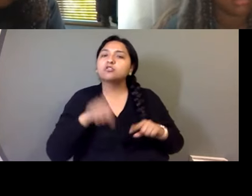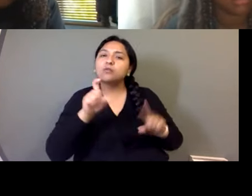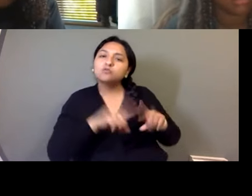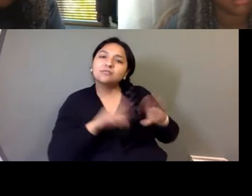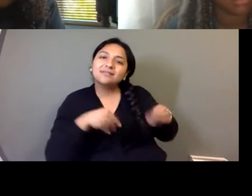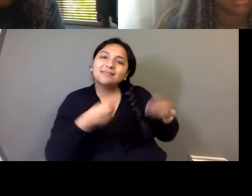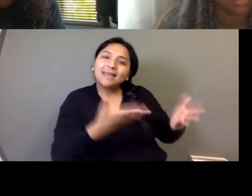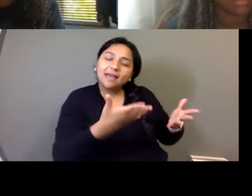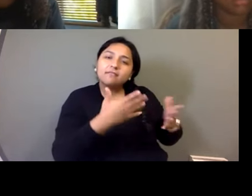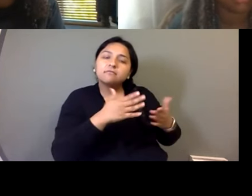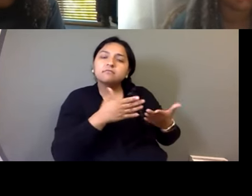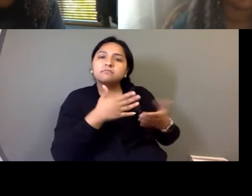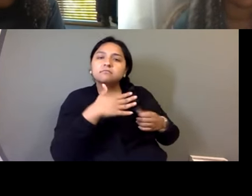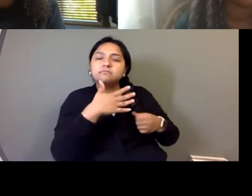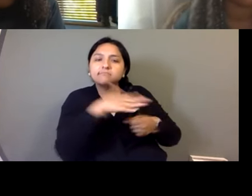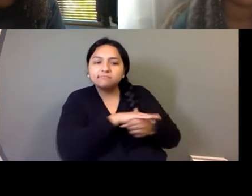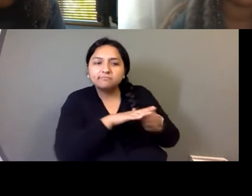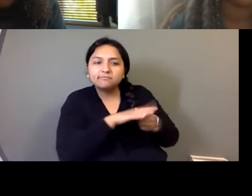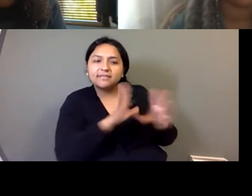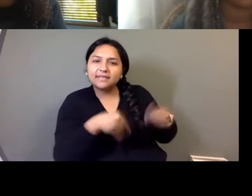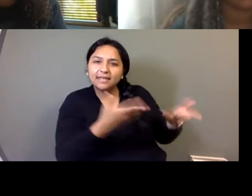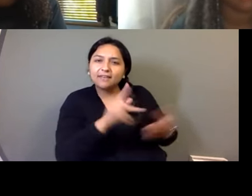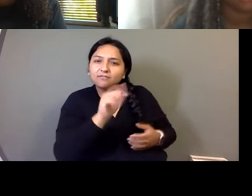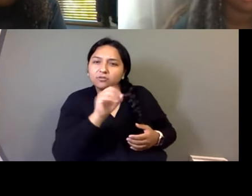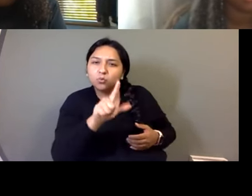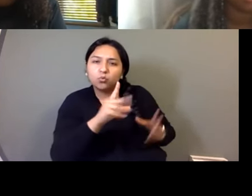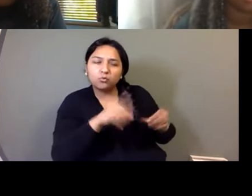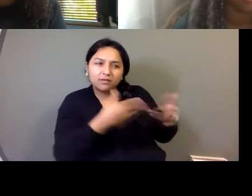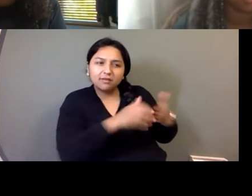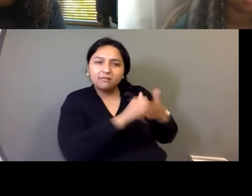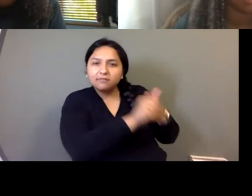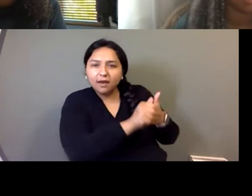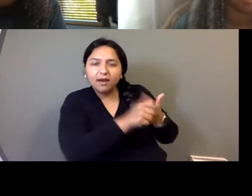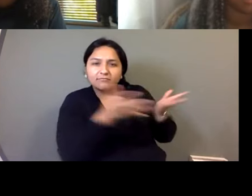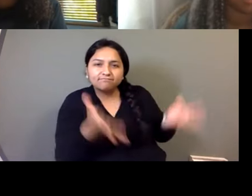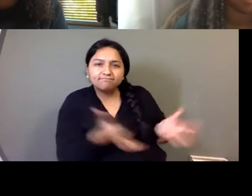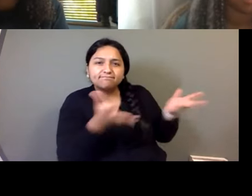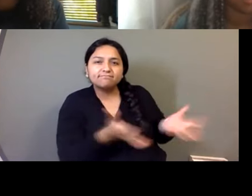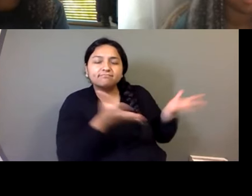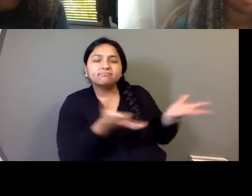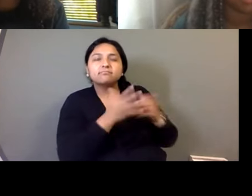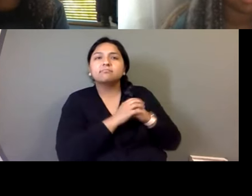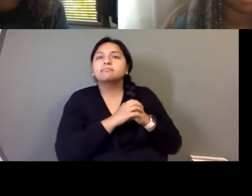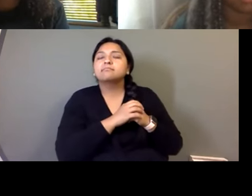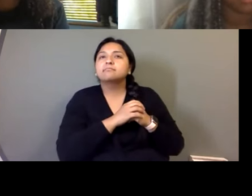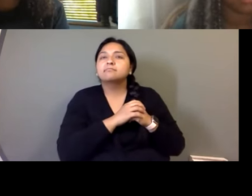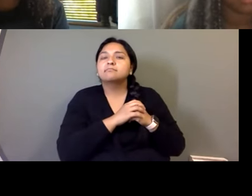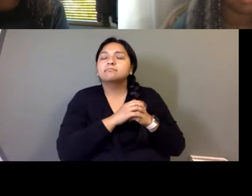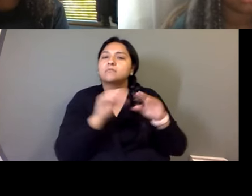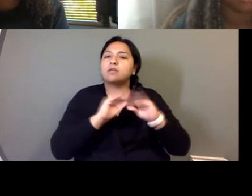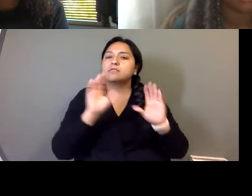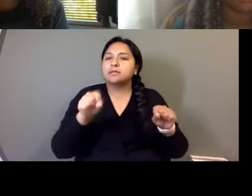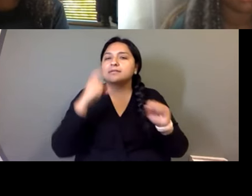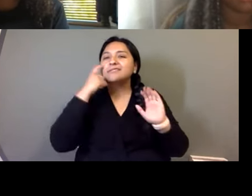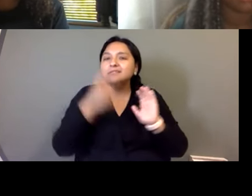to express and like, you know, nurturing. And, you know, you can tell when someone is being